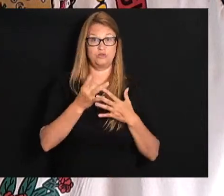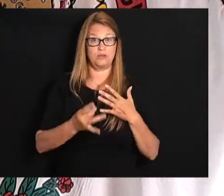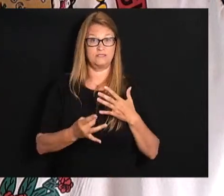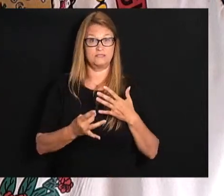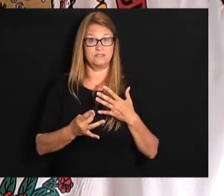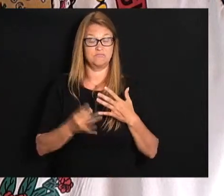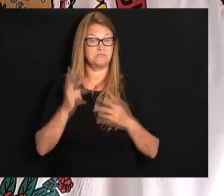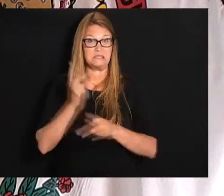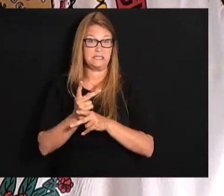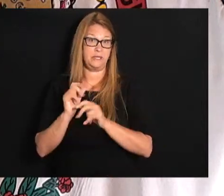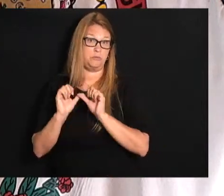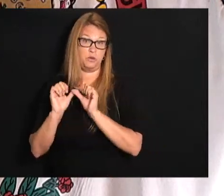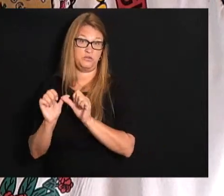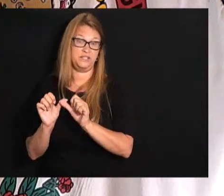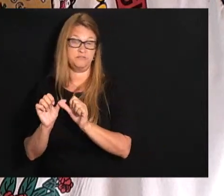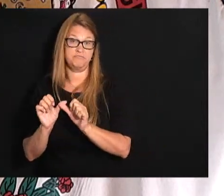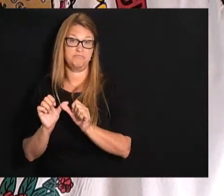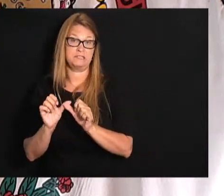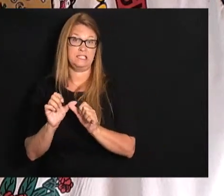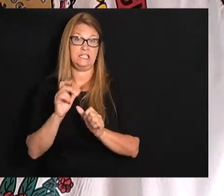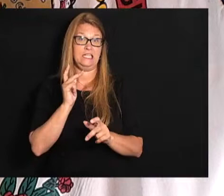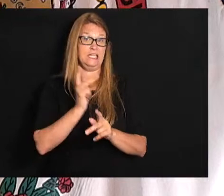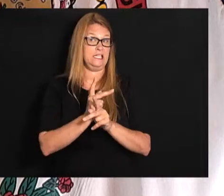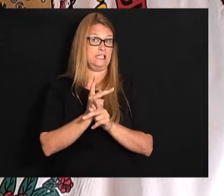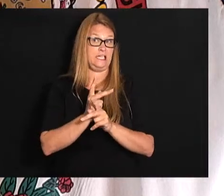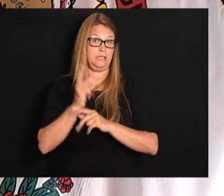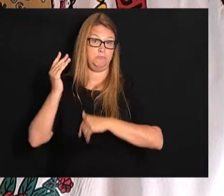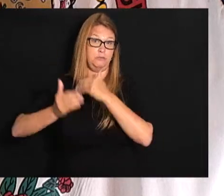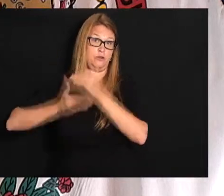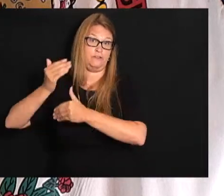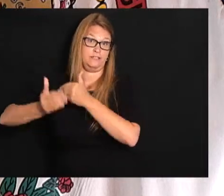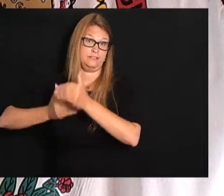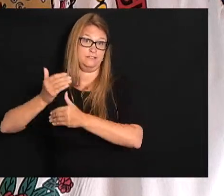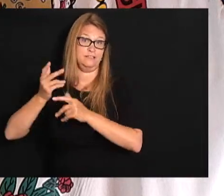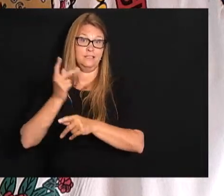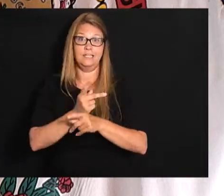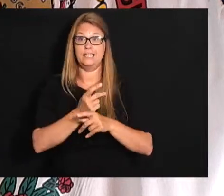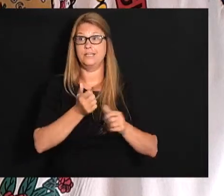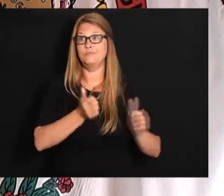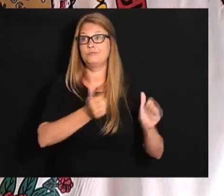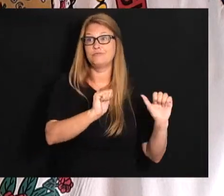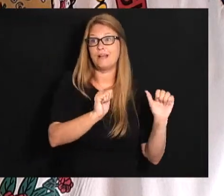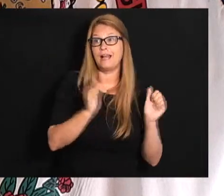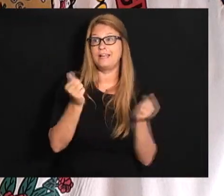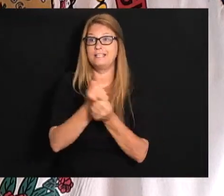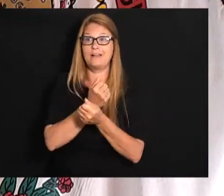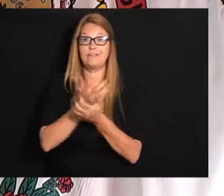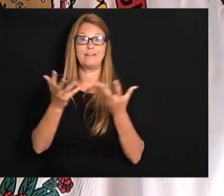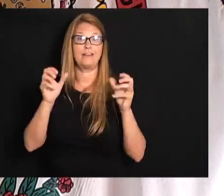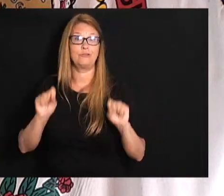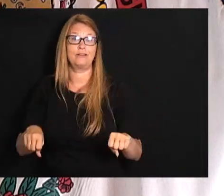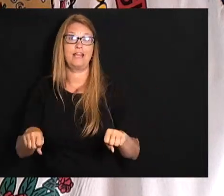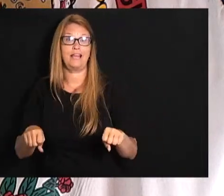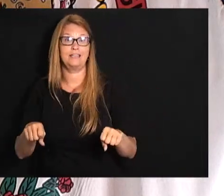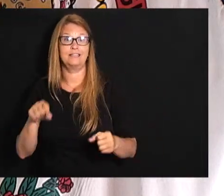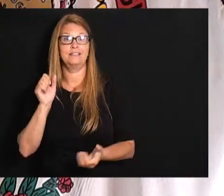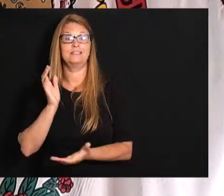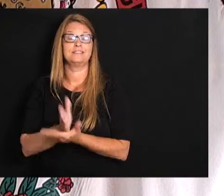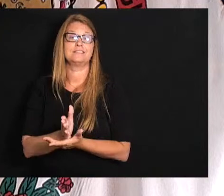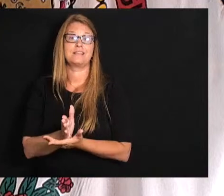keep moving and keep moving north and keep trying to do all we possibly can to